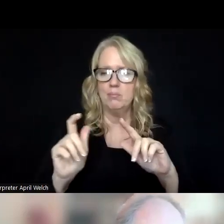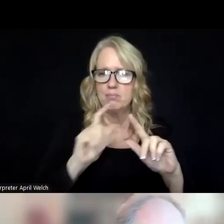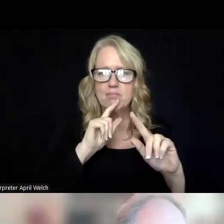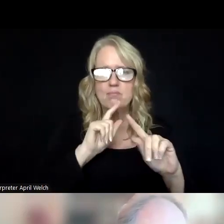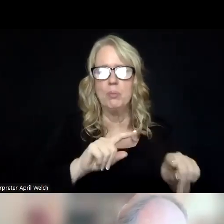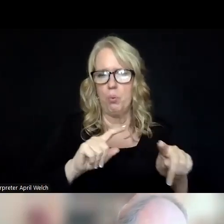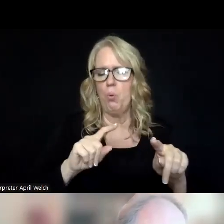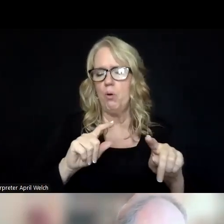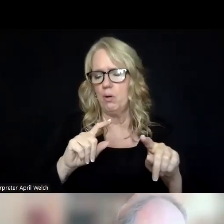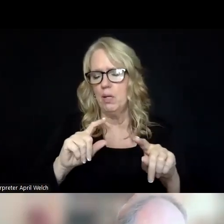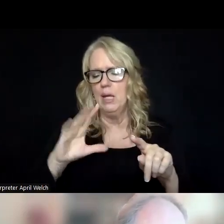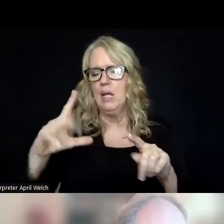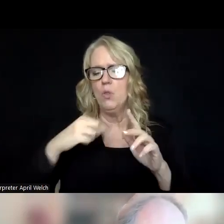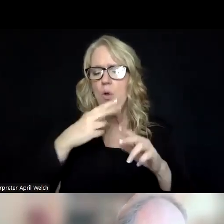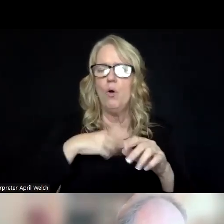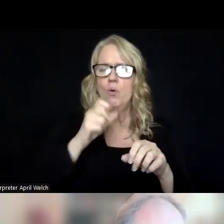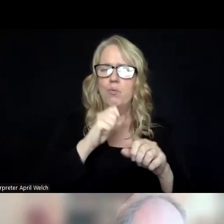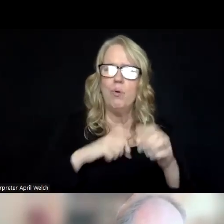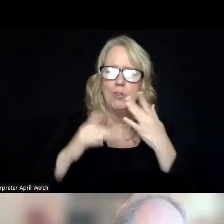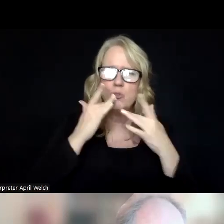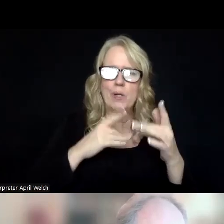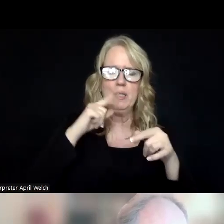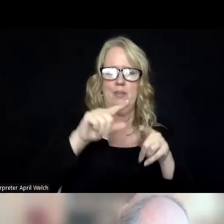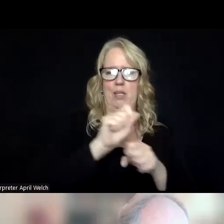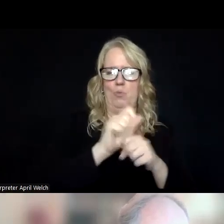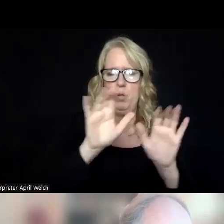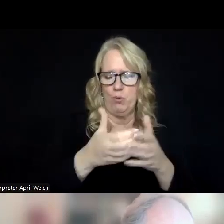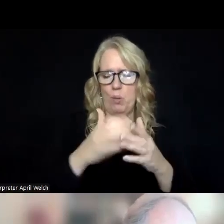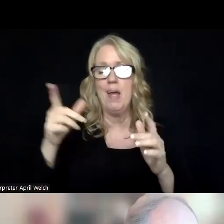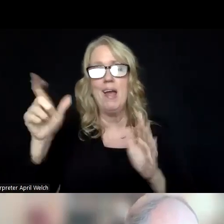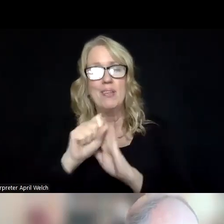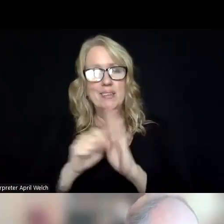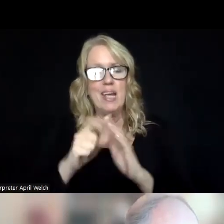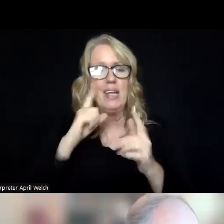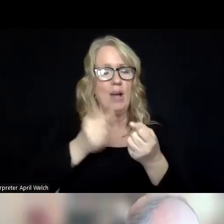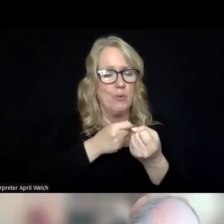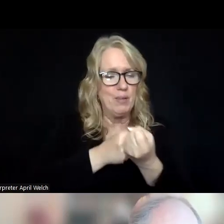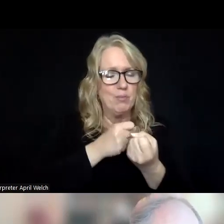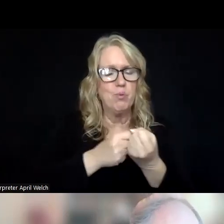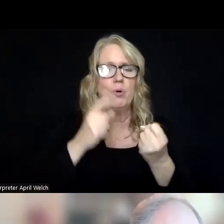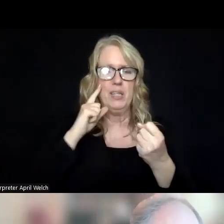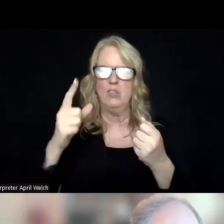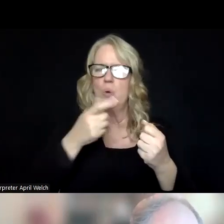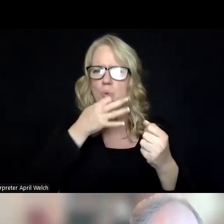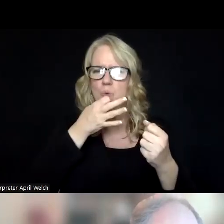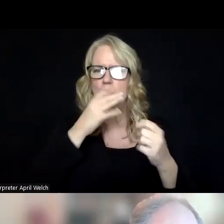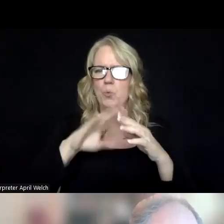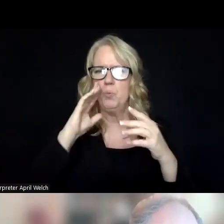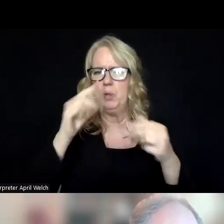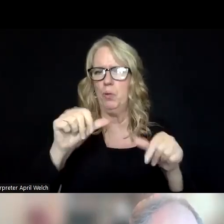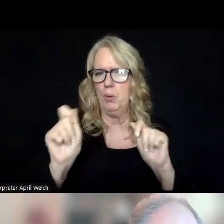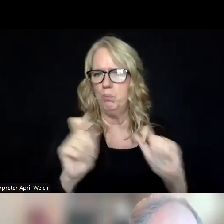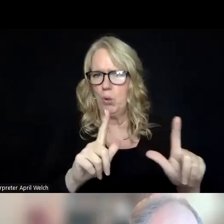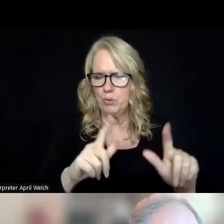workforce shortages. And also we're working one on how states are financing crisis services. It'll be going up shortly. There are